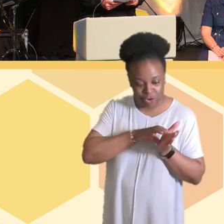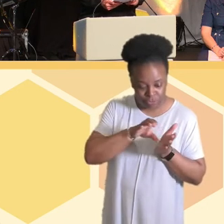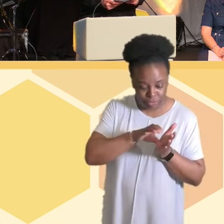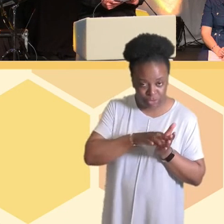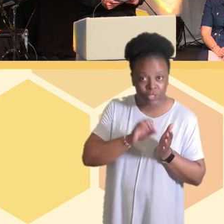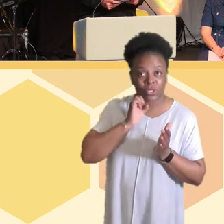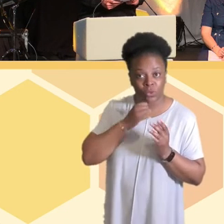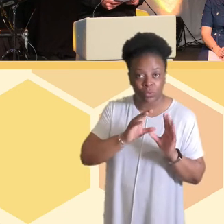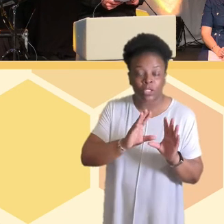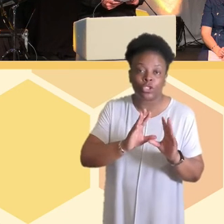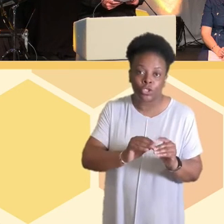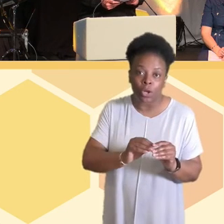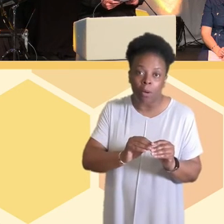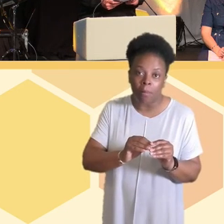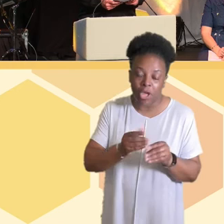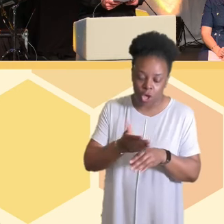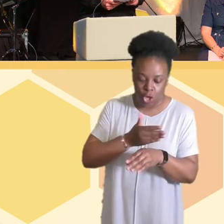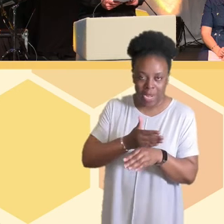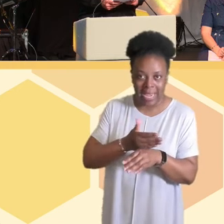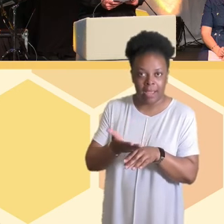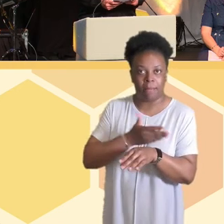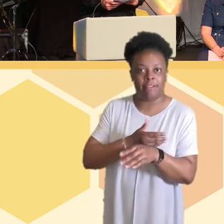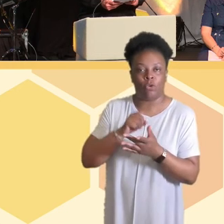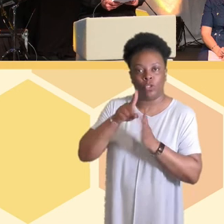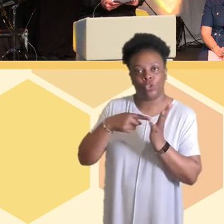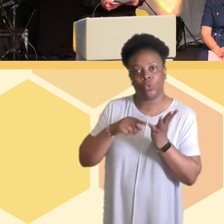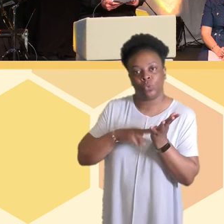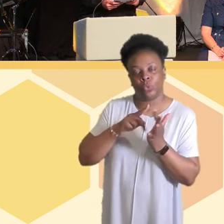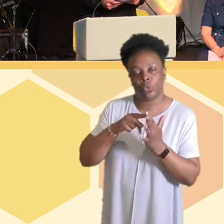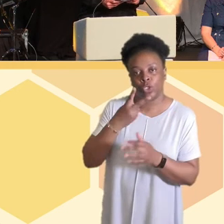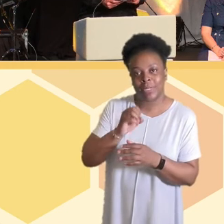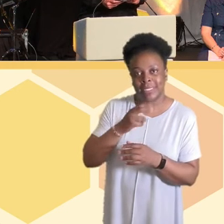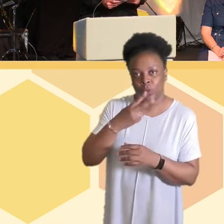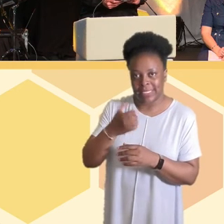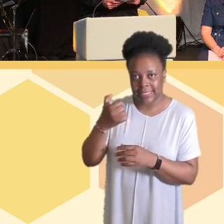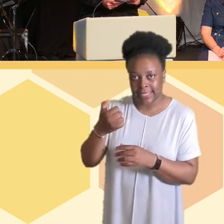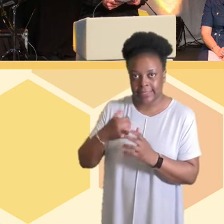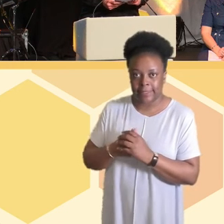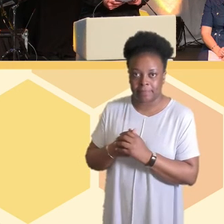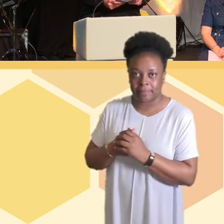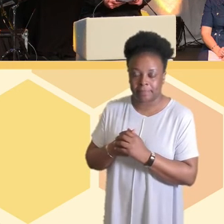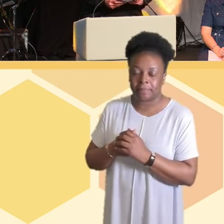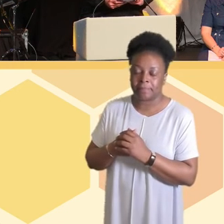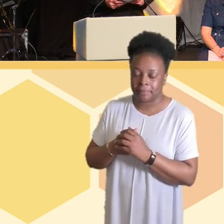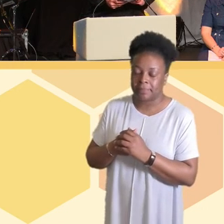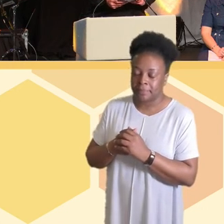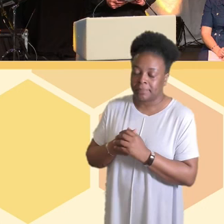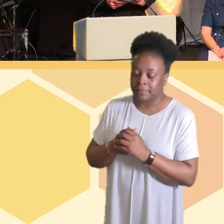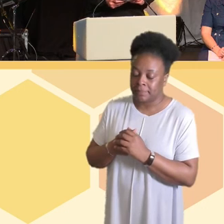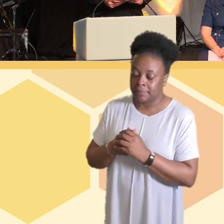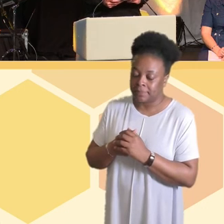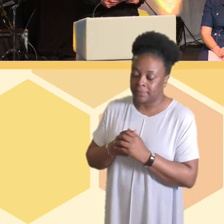ahead of the current date of June 2026. One major piece of work is to put in